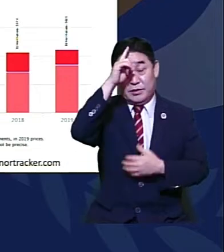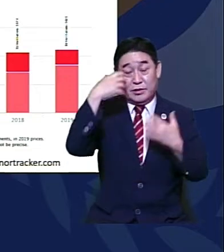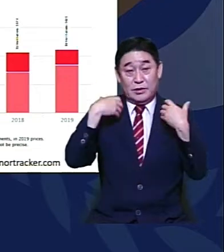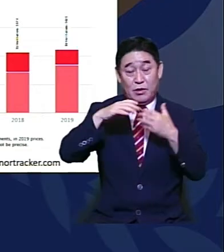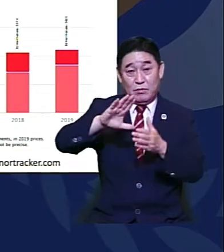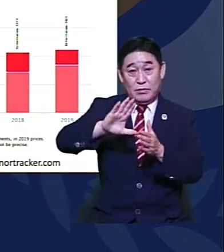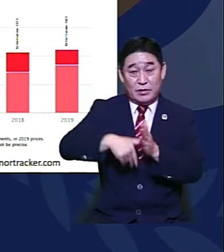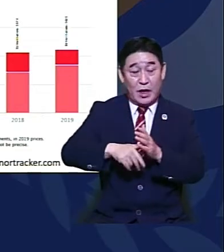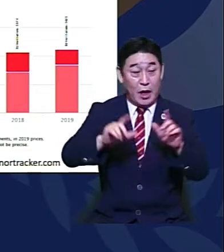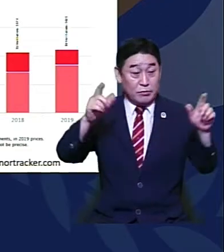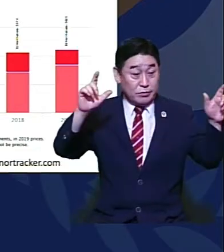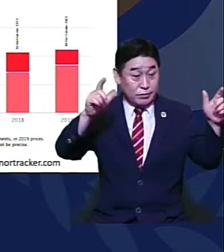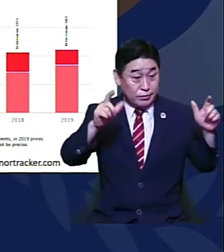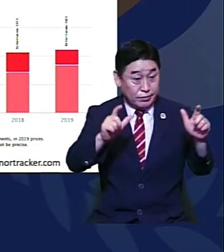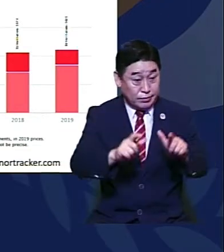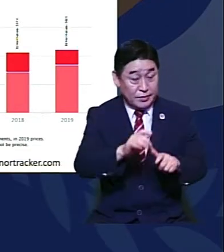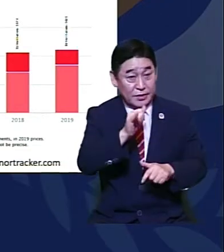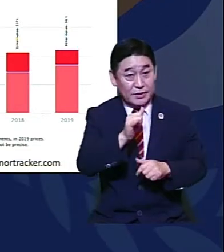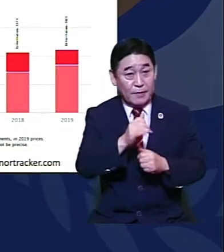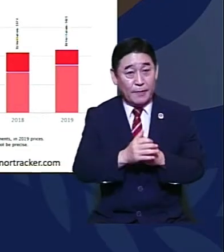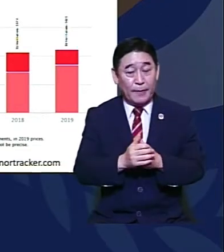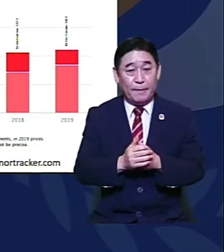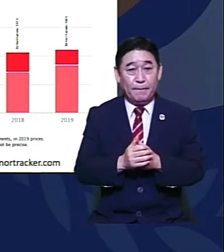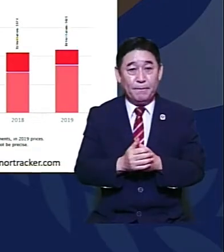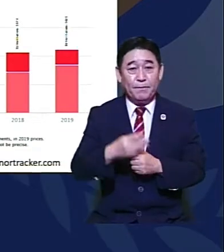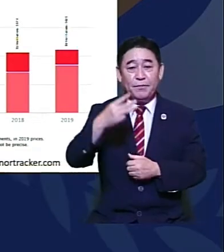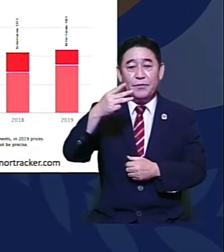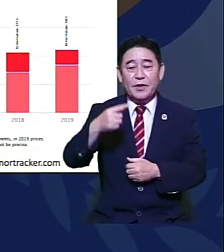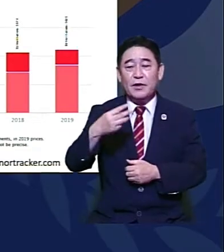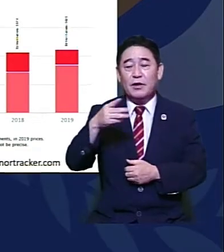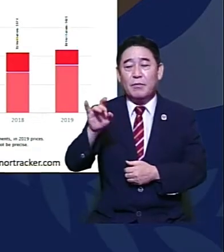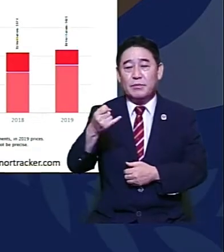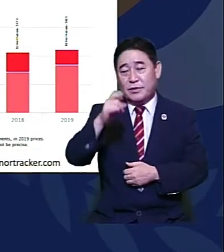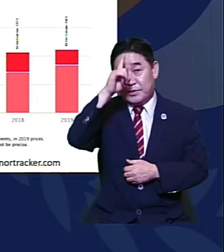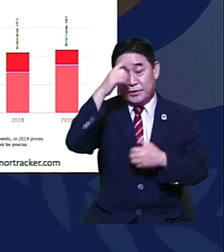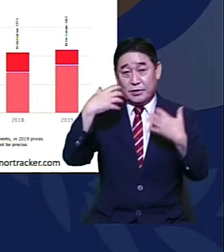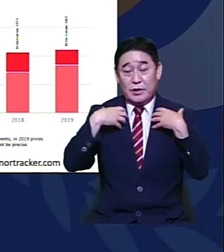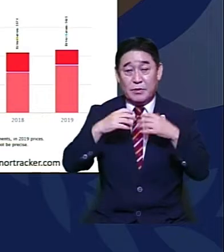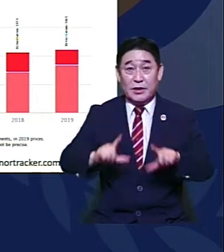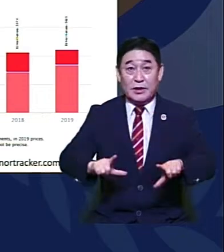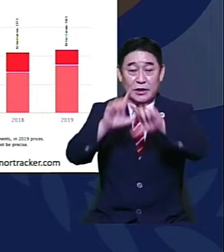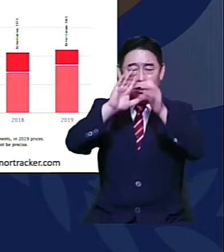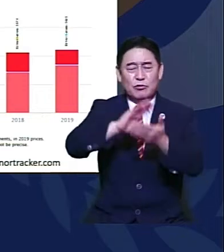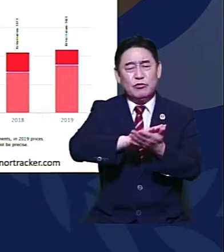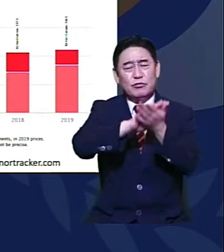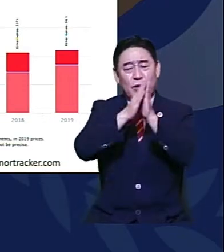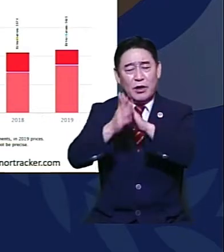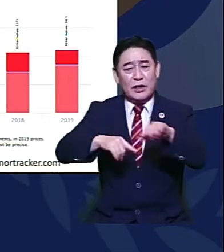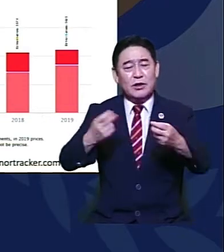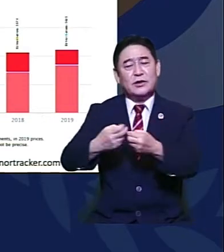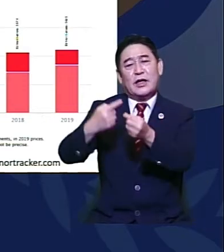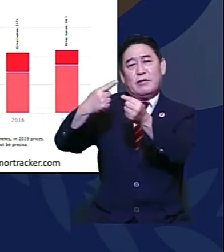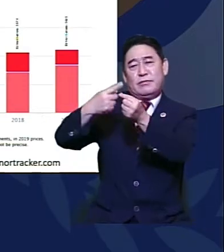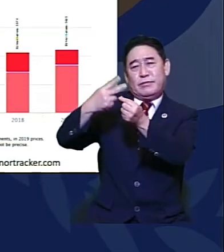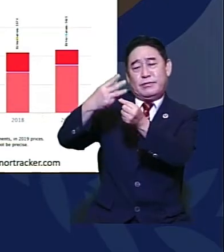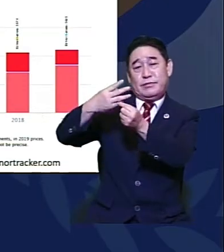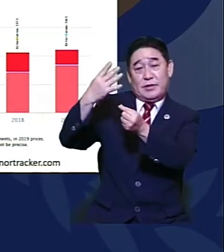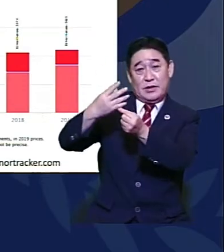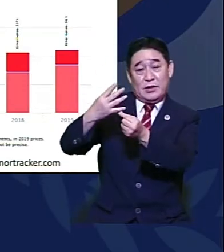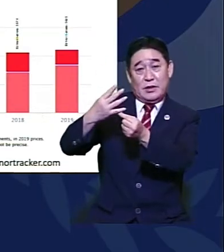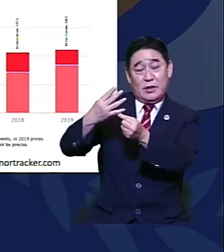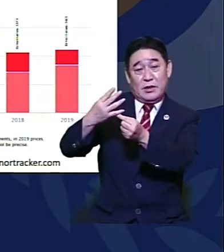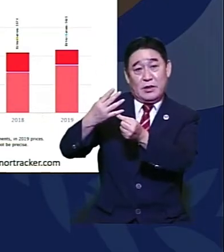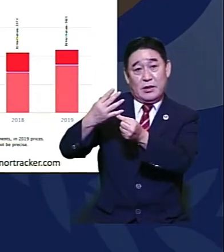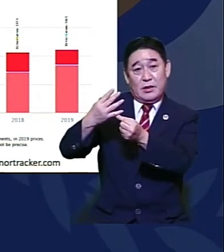the fact that climate change was not the top policy priority, which results with